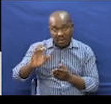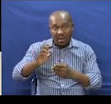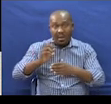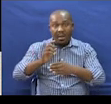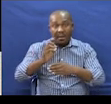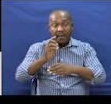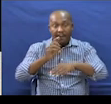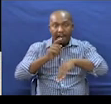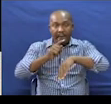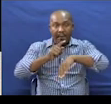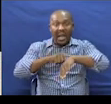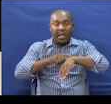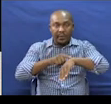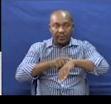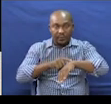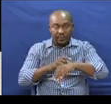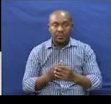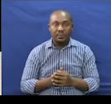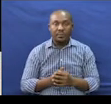of time.